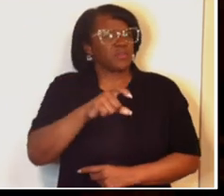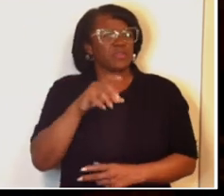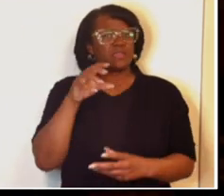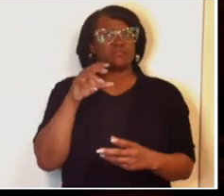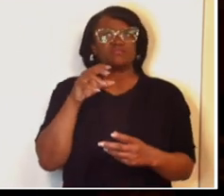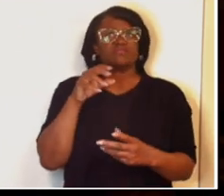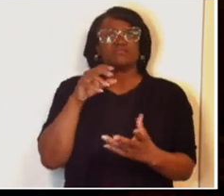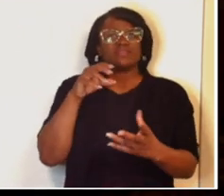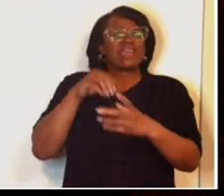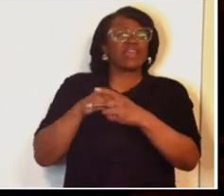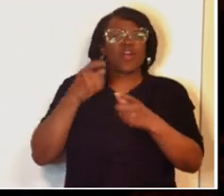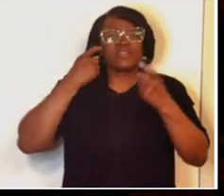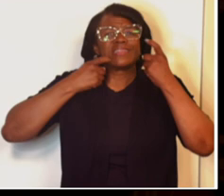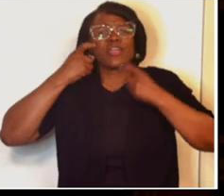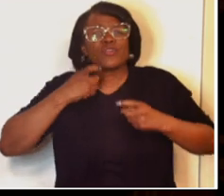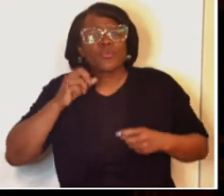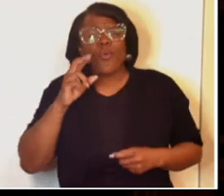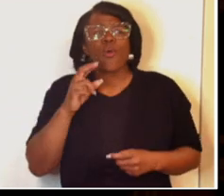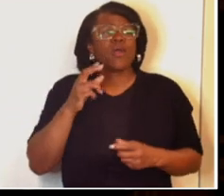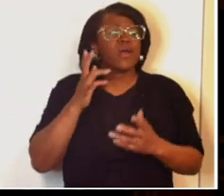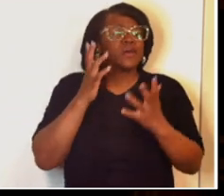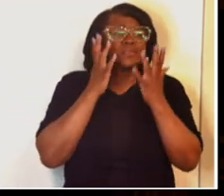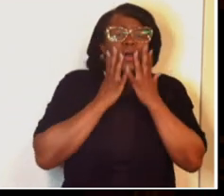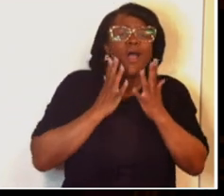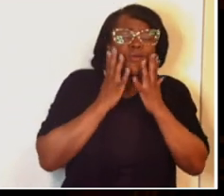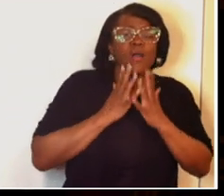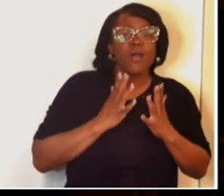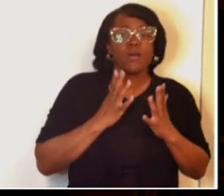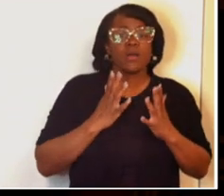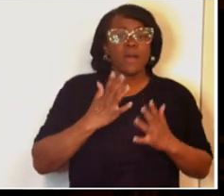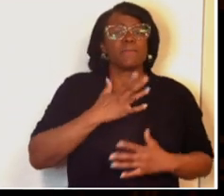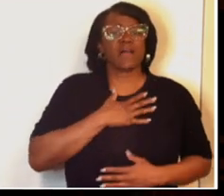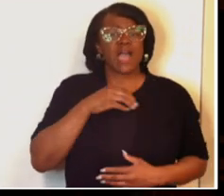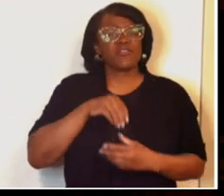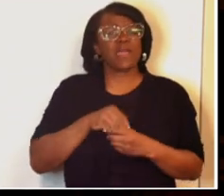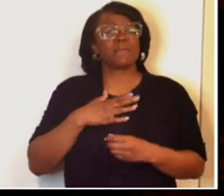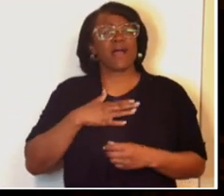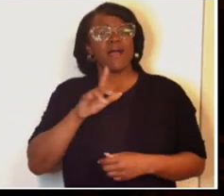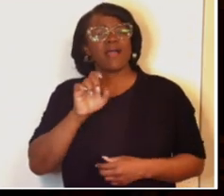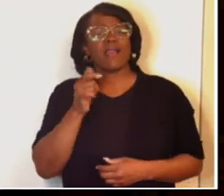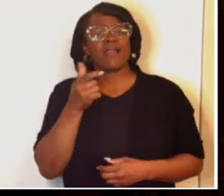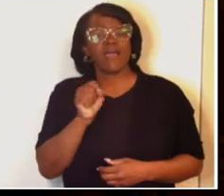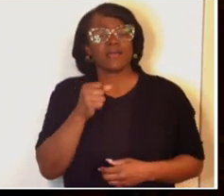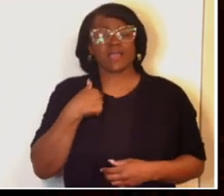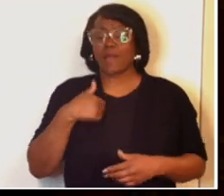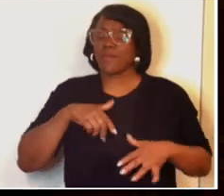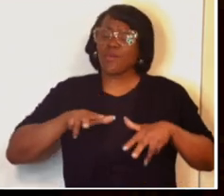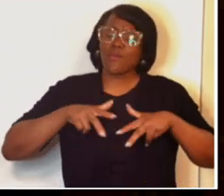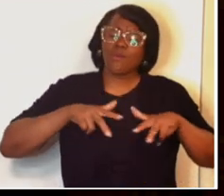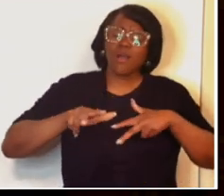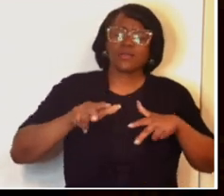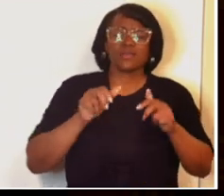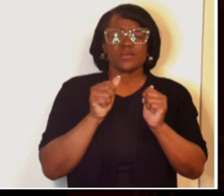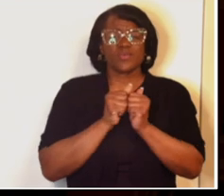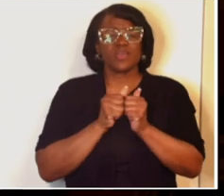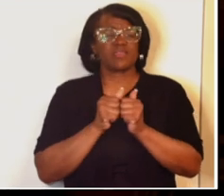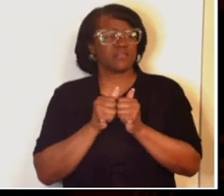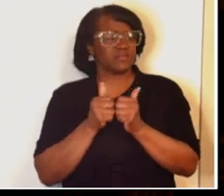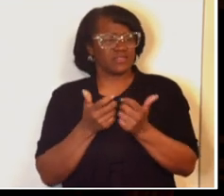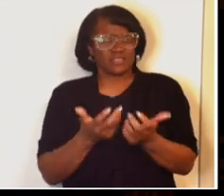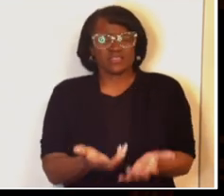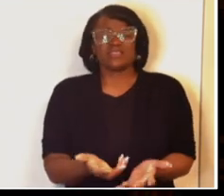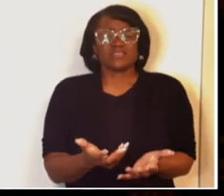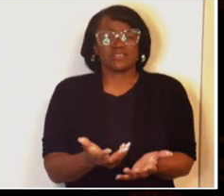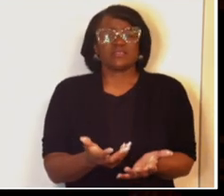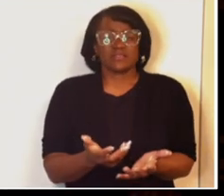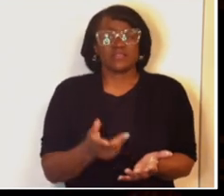tears or sorrows. Mine's are in my legs because I'm walking with victory. So they can